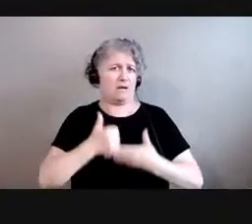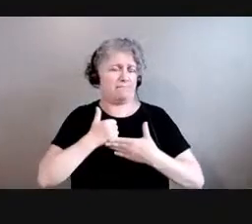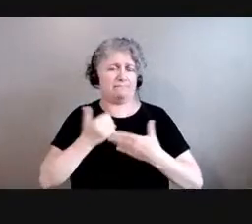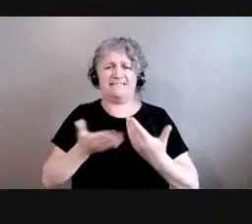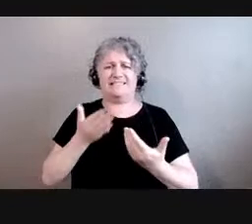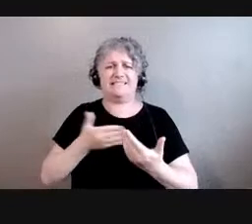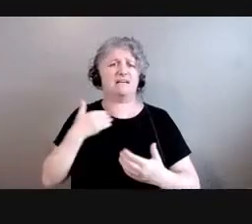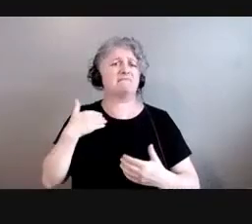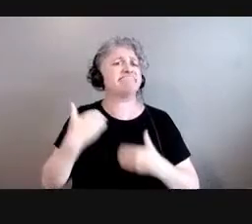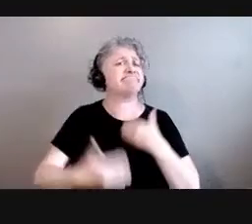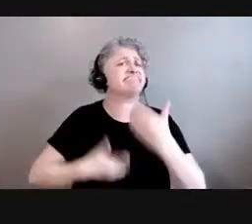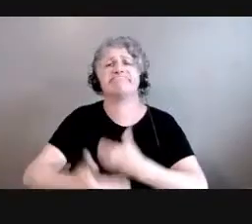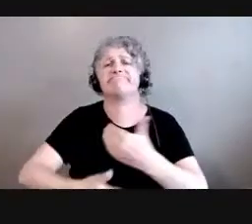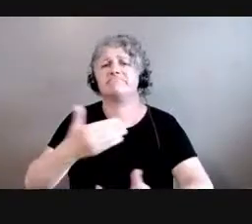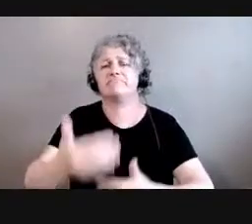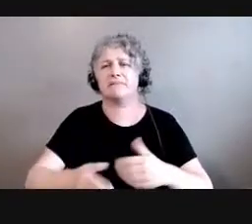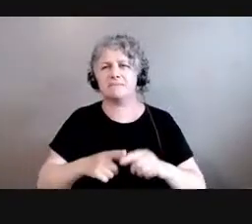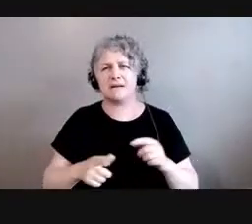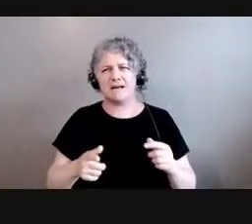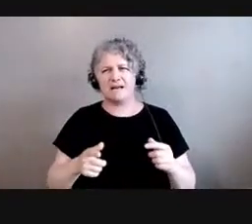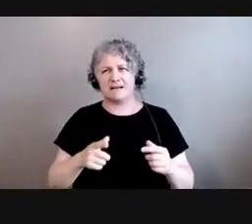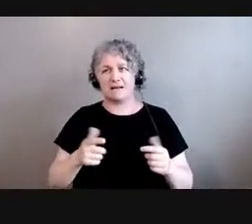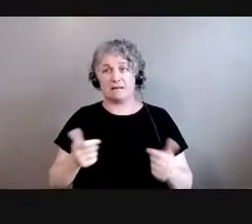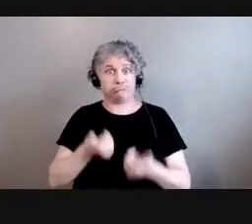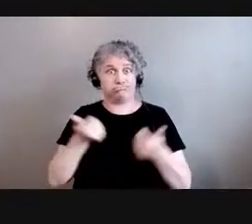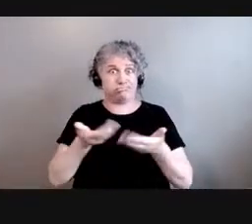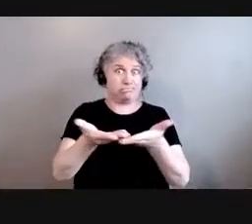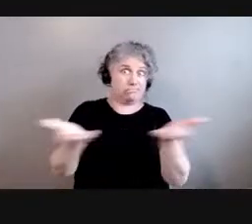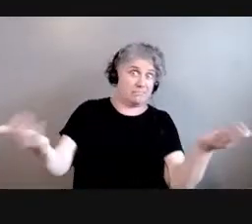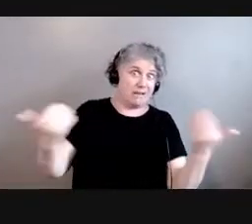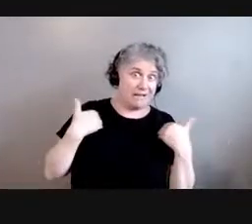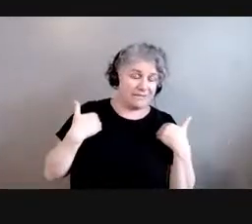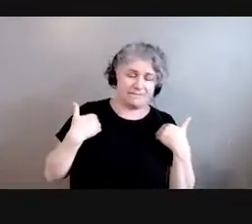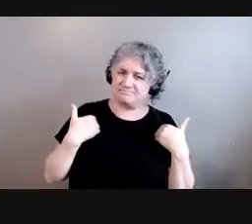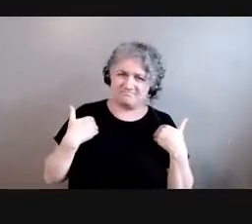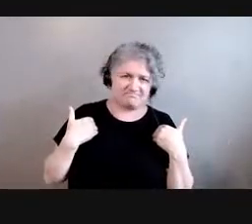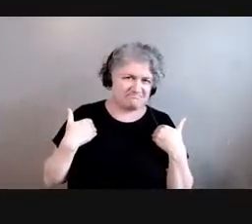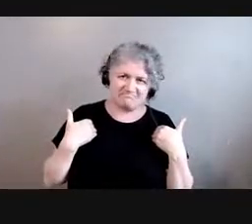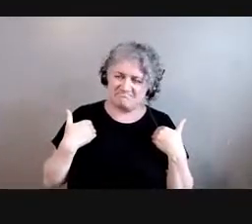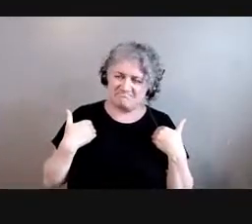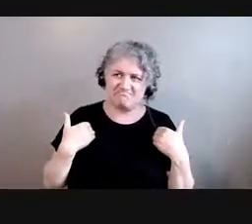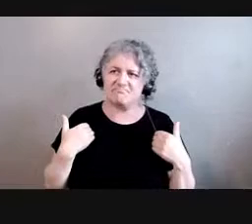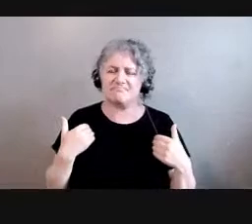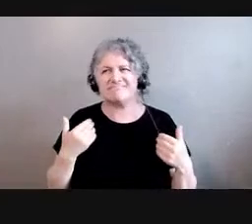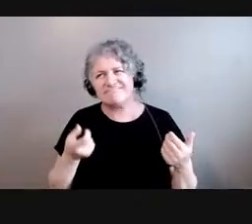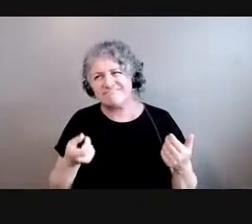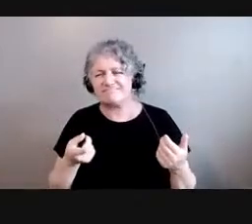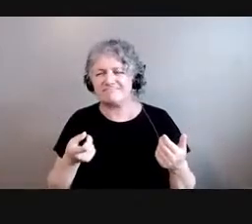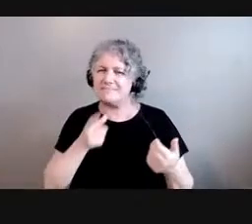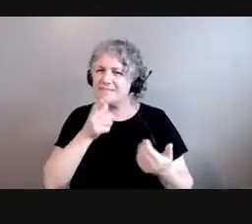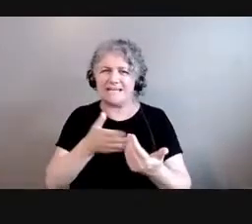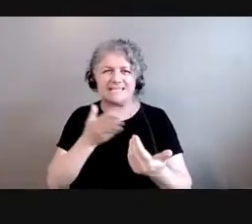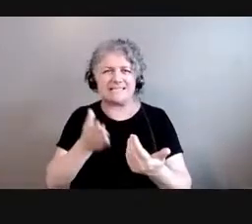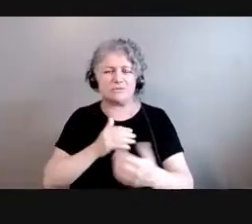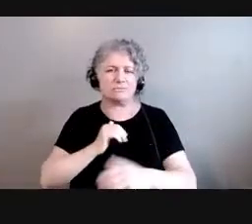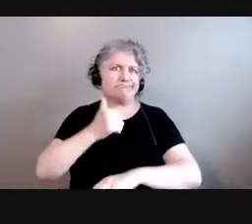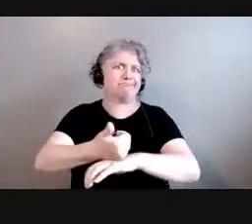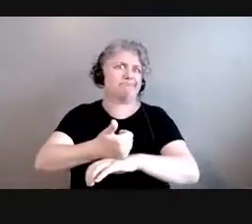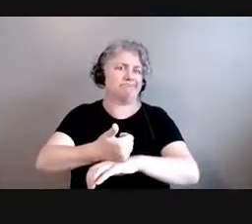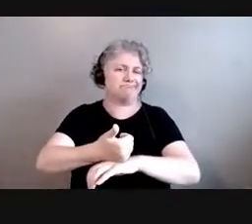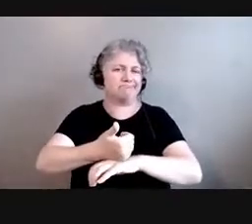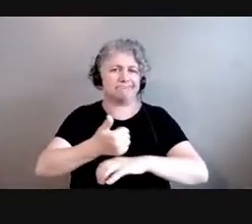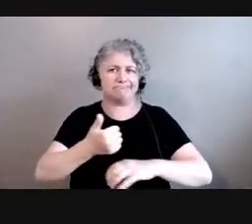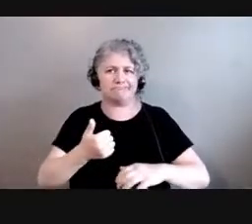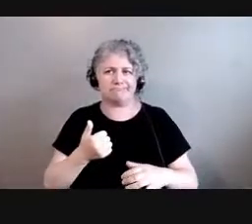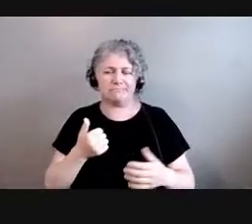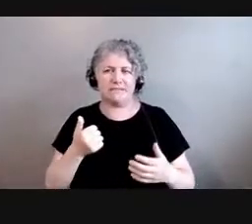don't really see a ton of those kinds of things out on the trail because they are a little bit trickier to implement